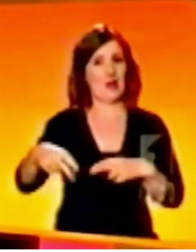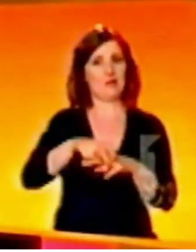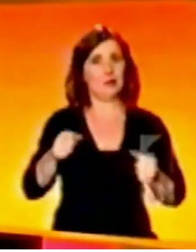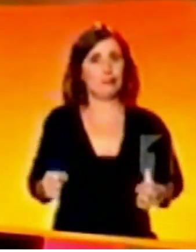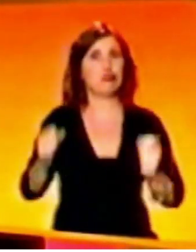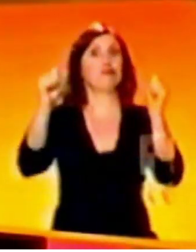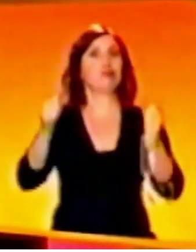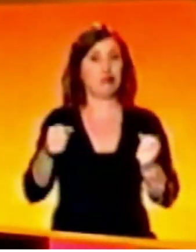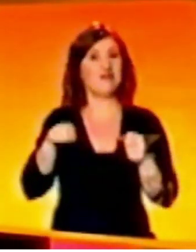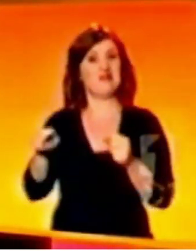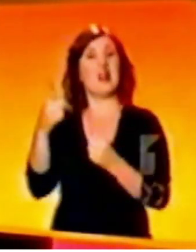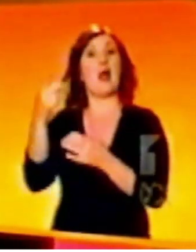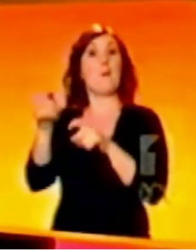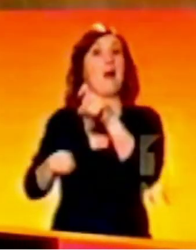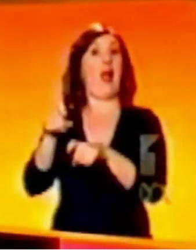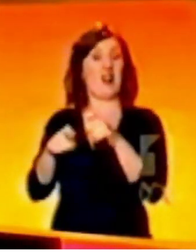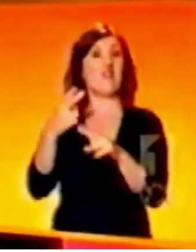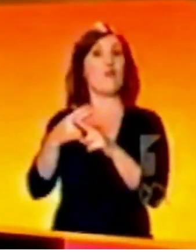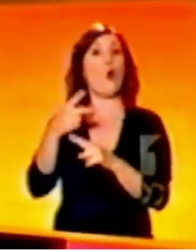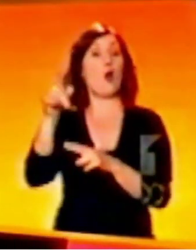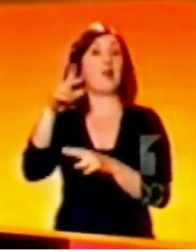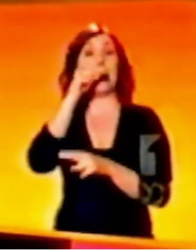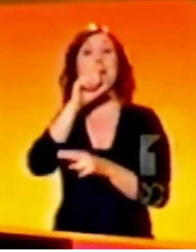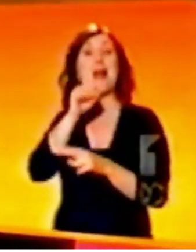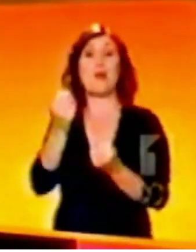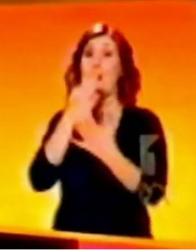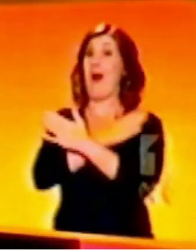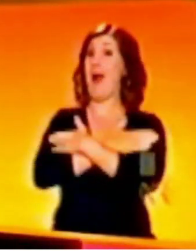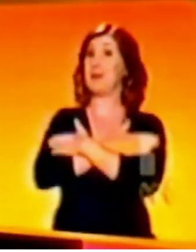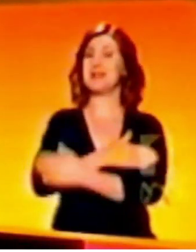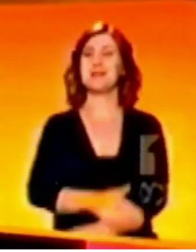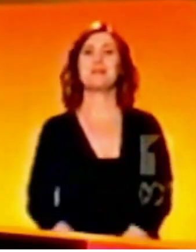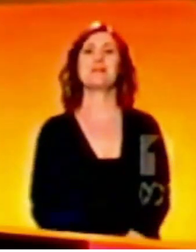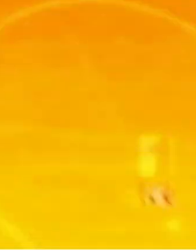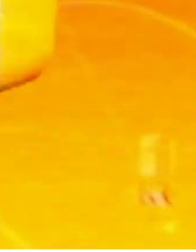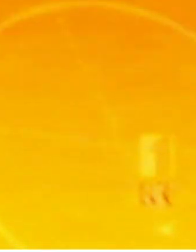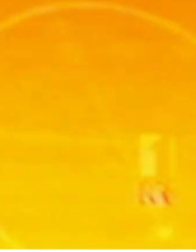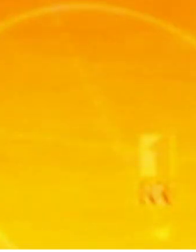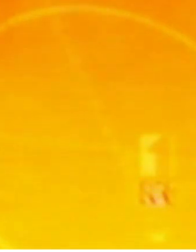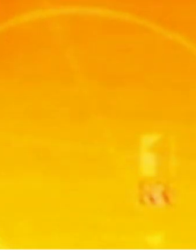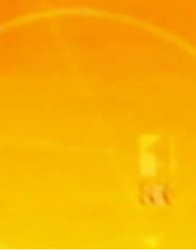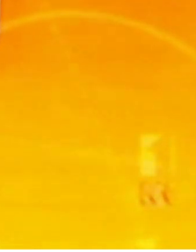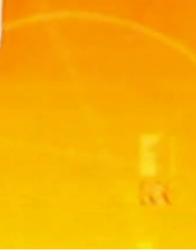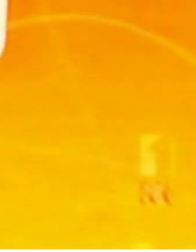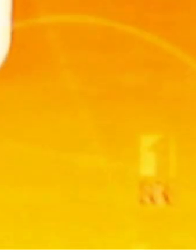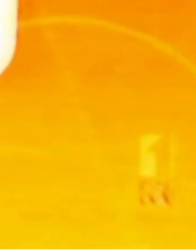Well, here's a bike designed to be used by a young man who was born with no arms.